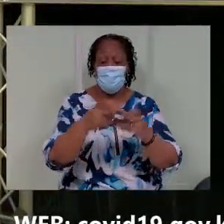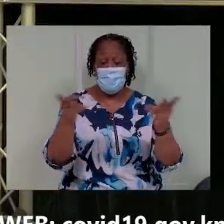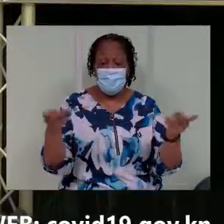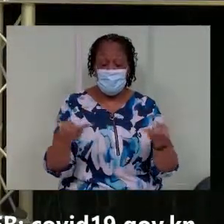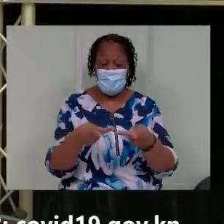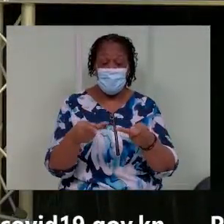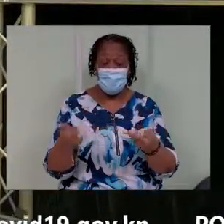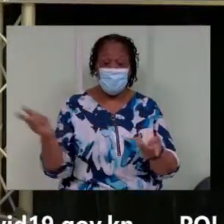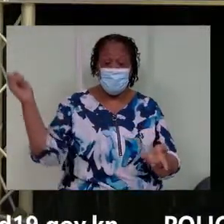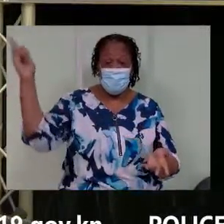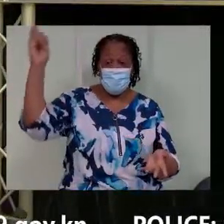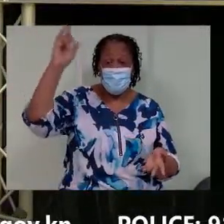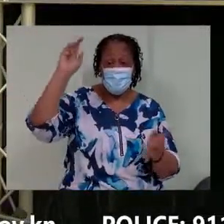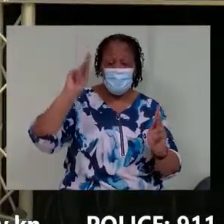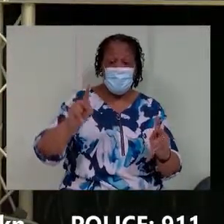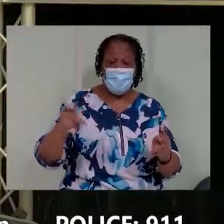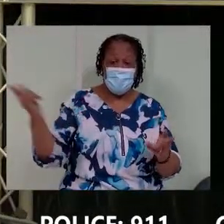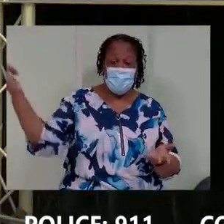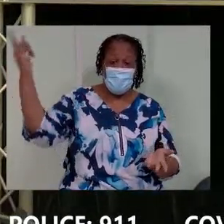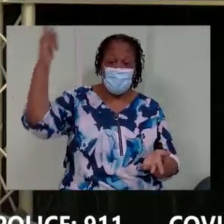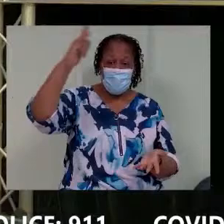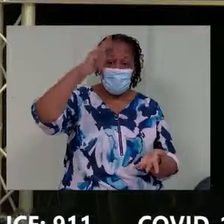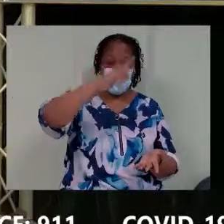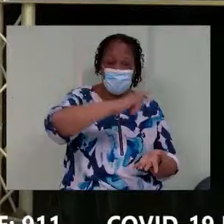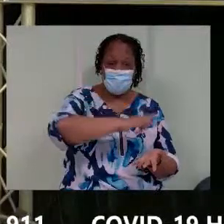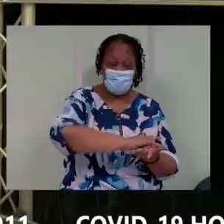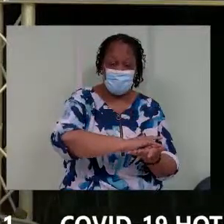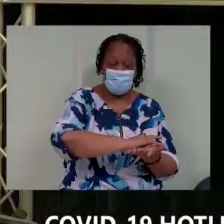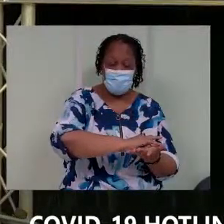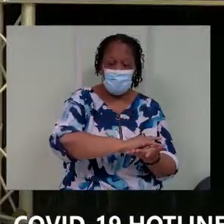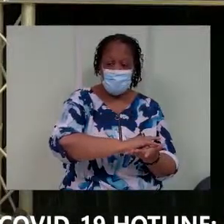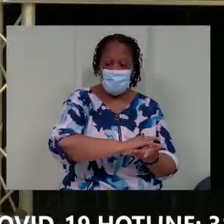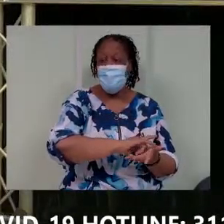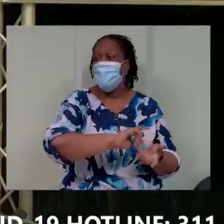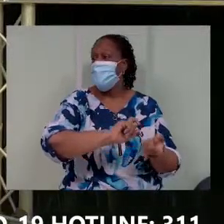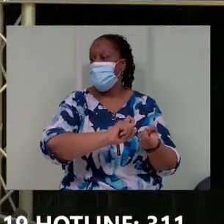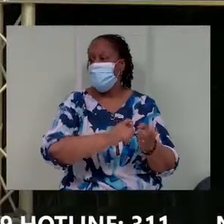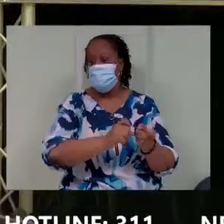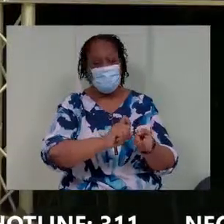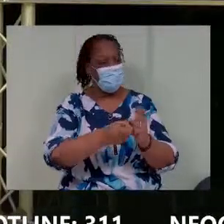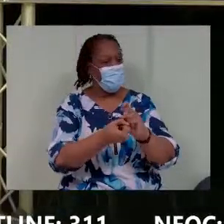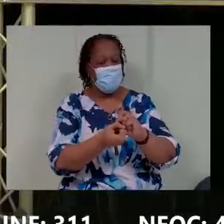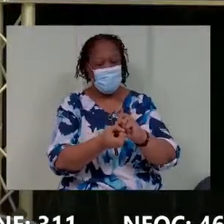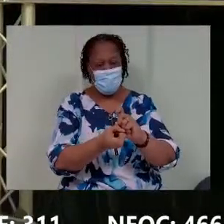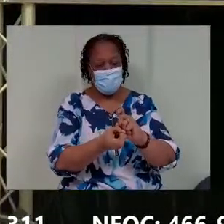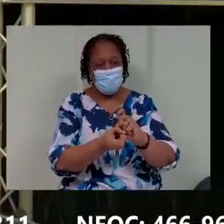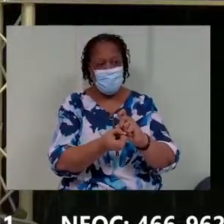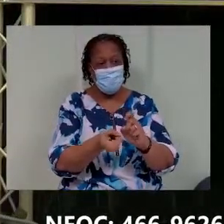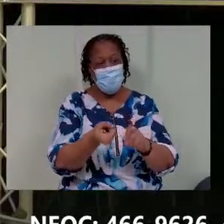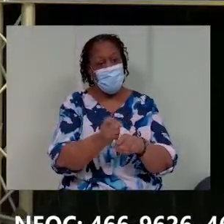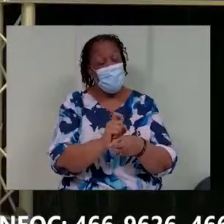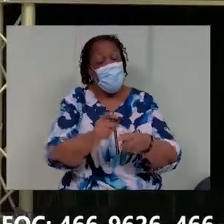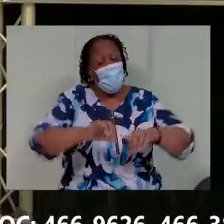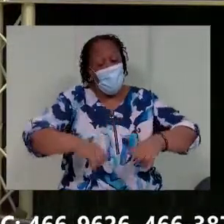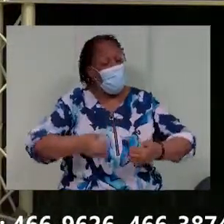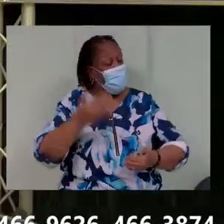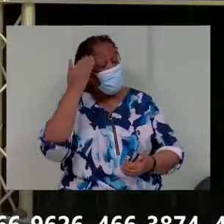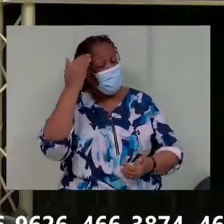be transformed from how you know it. And so we are going to also establish or